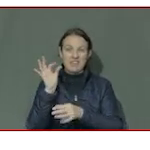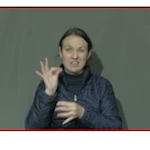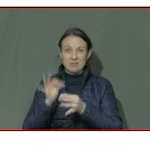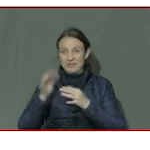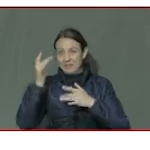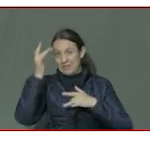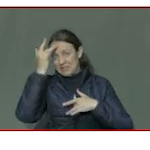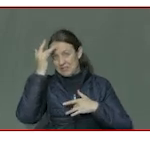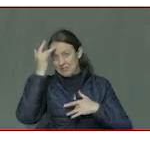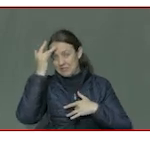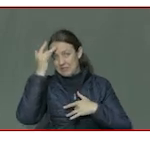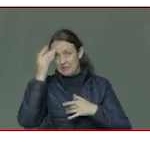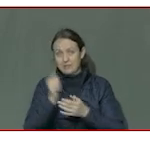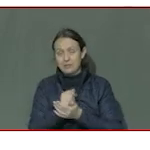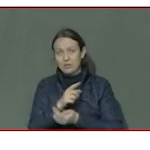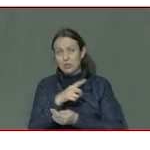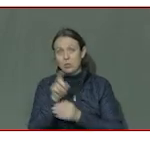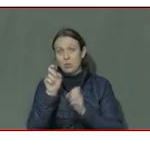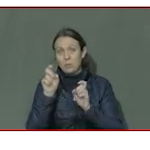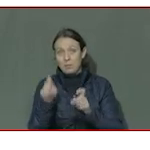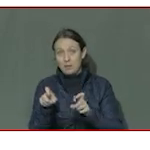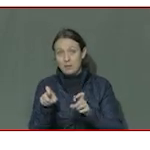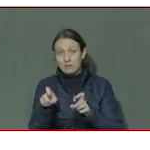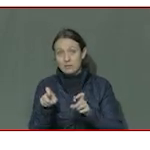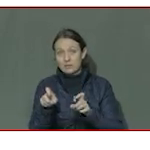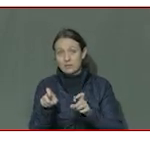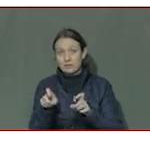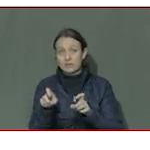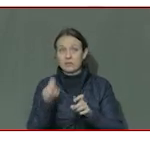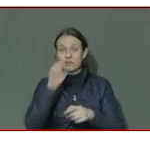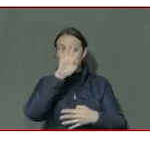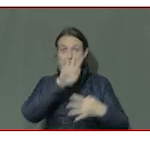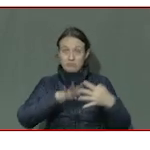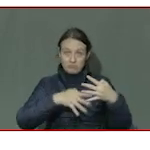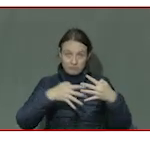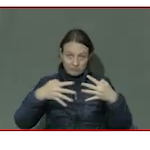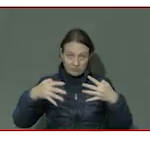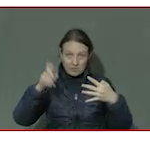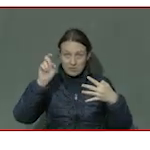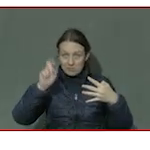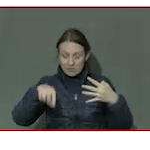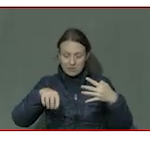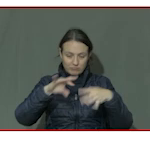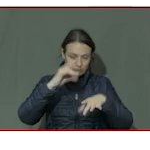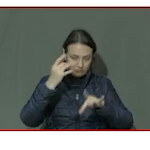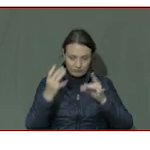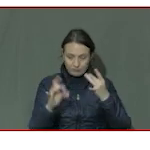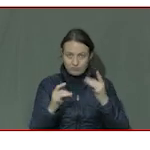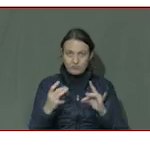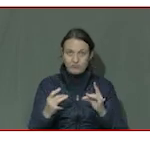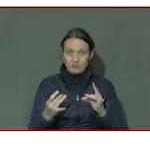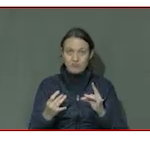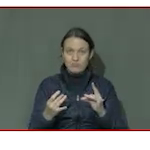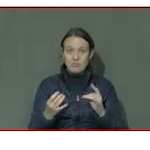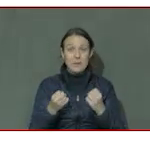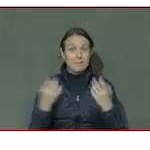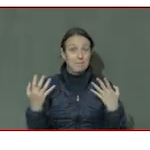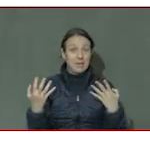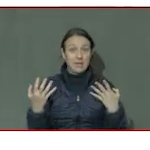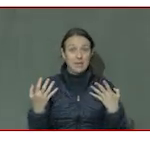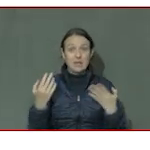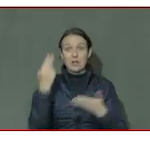females? Interpretation of pedigree diagrams. You know, for a pedigree diagram, ladies and